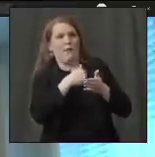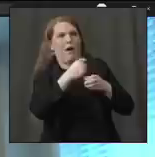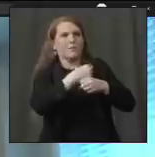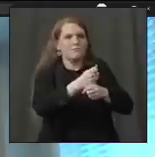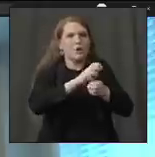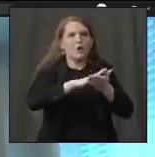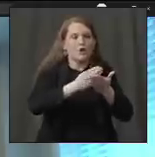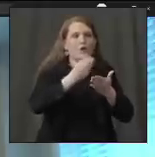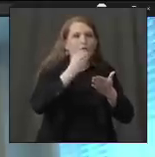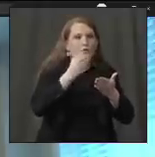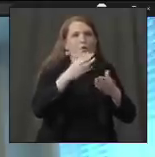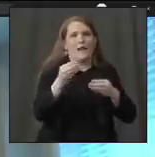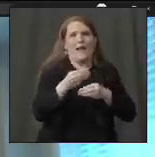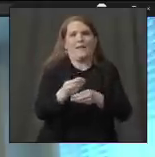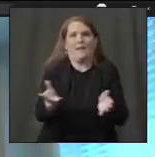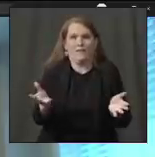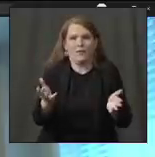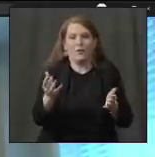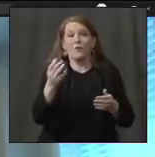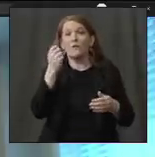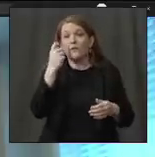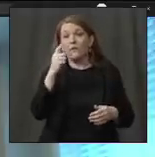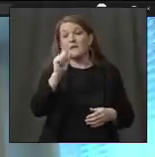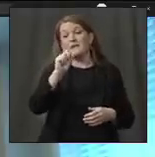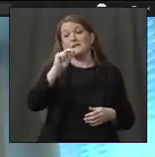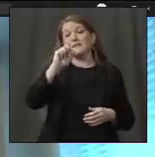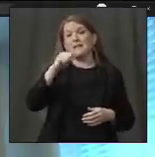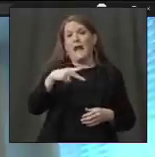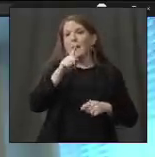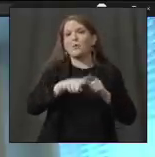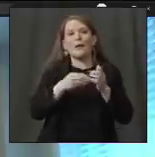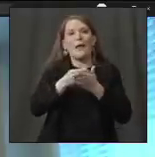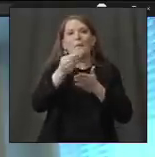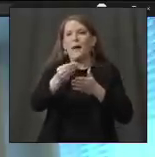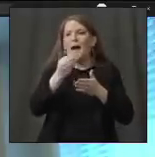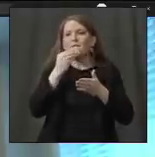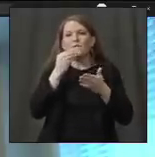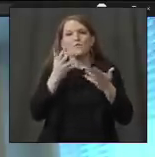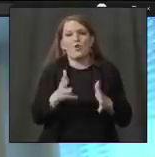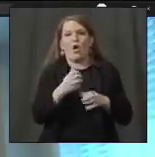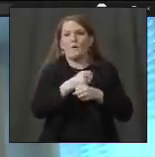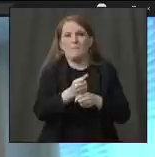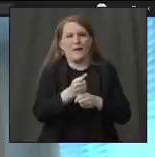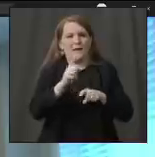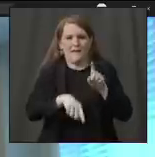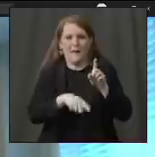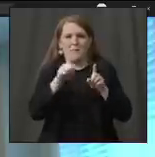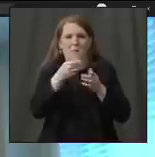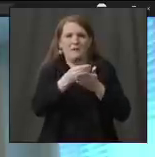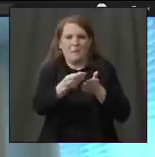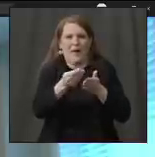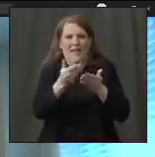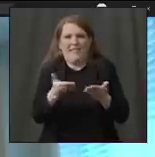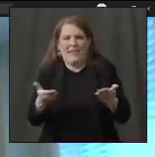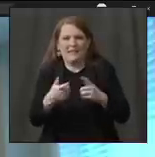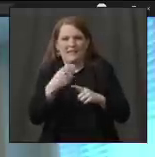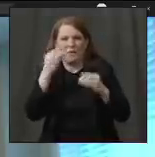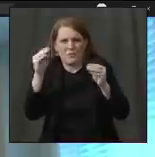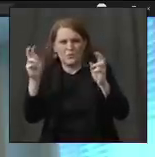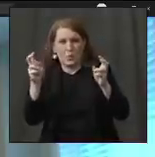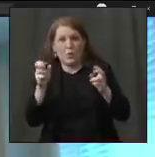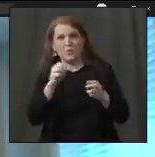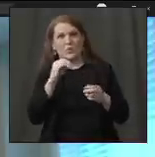purchase prepared food with SNAP benefits, so this will be a new process that we're working on that we hope will both assist our